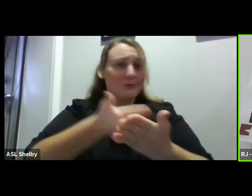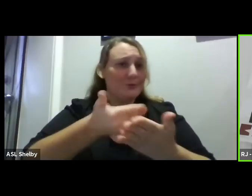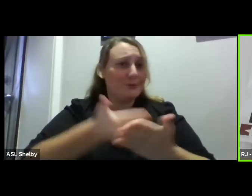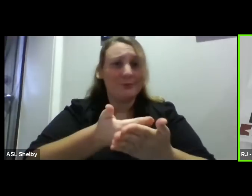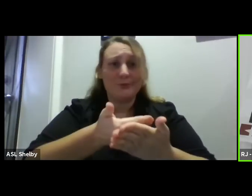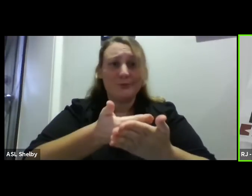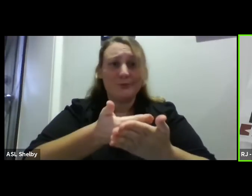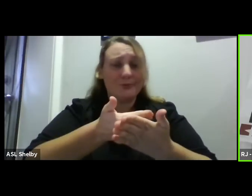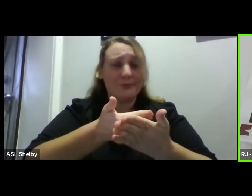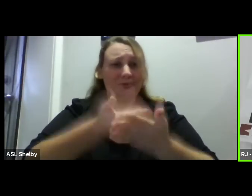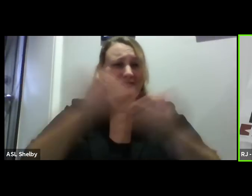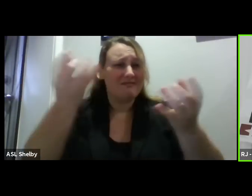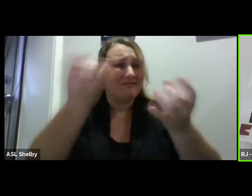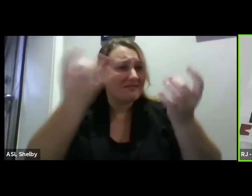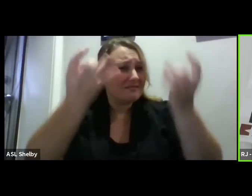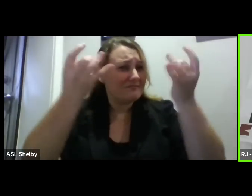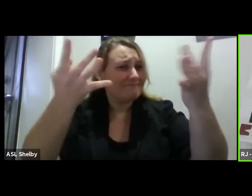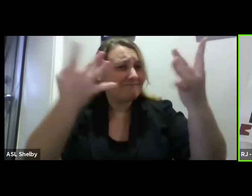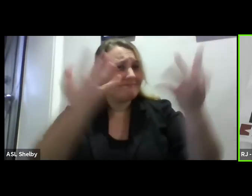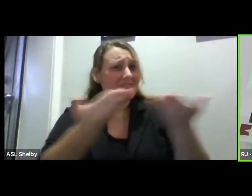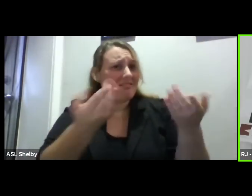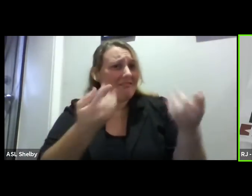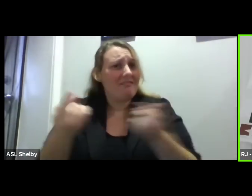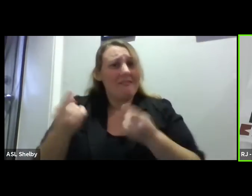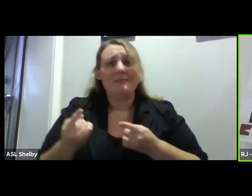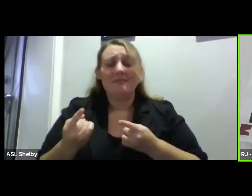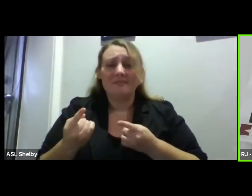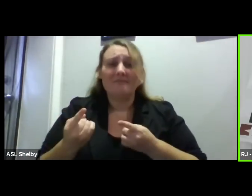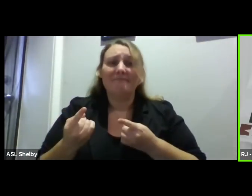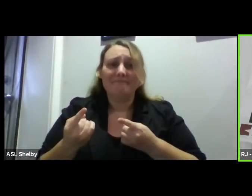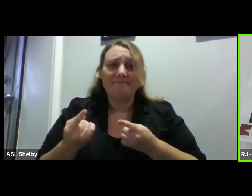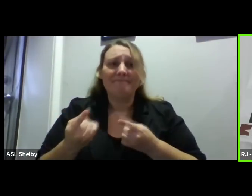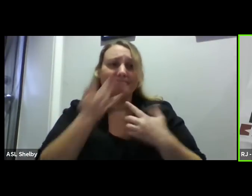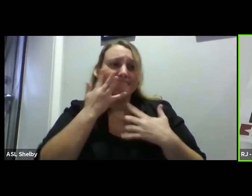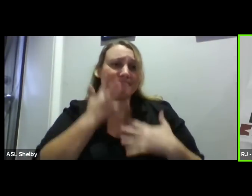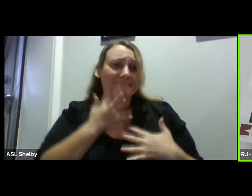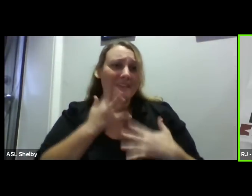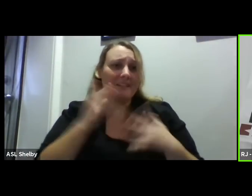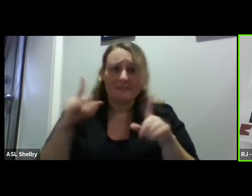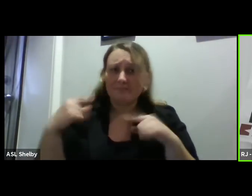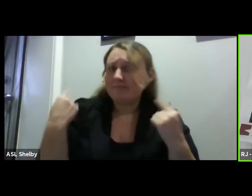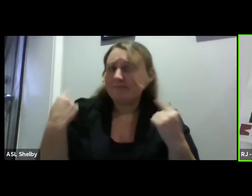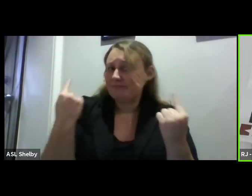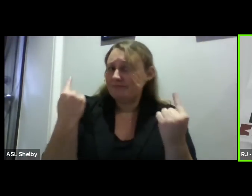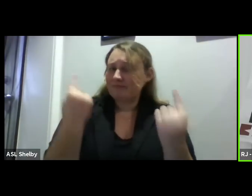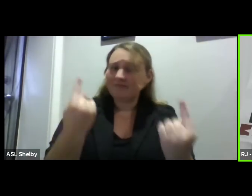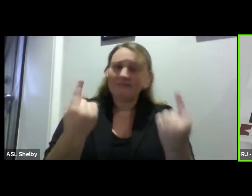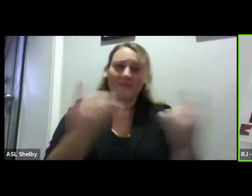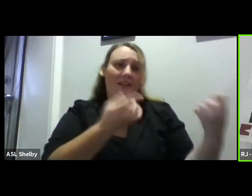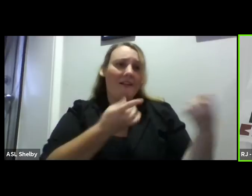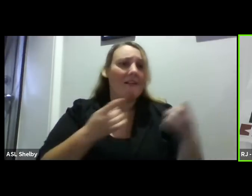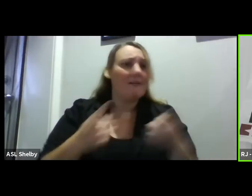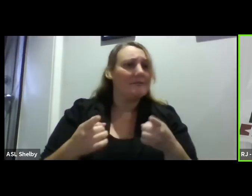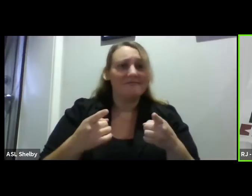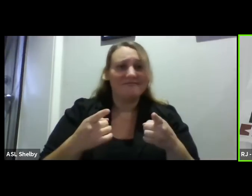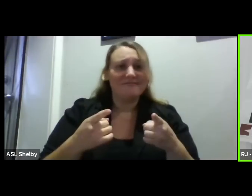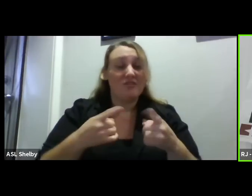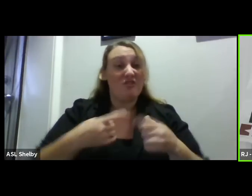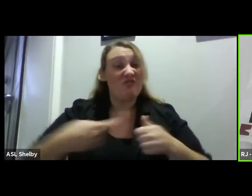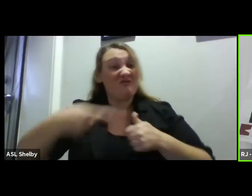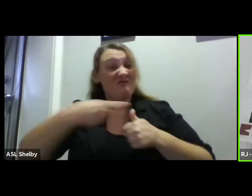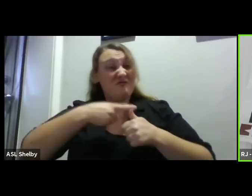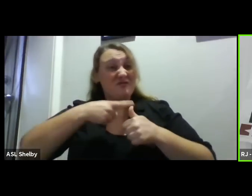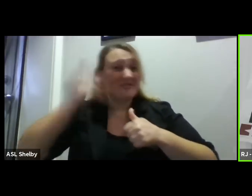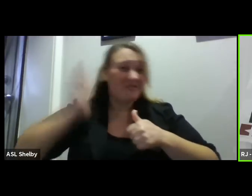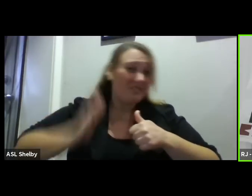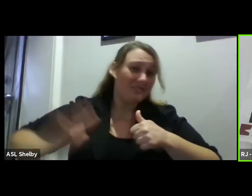in this settler state since the first Europeans invaded this land